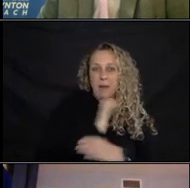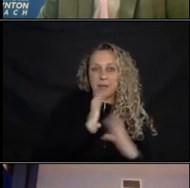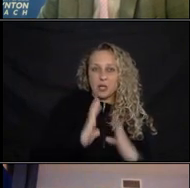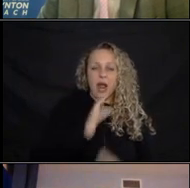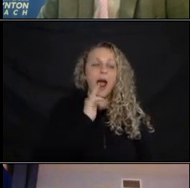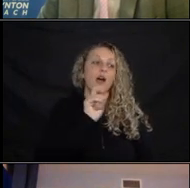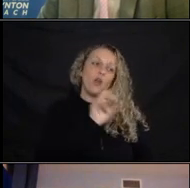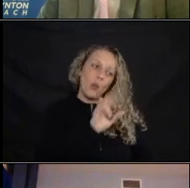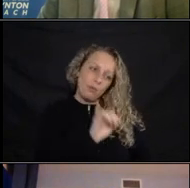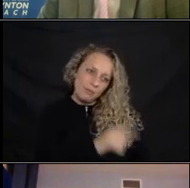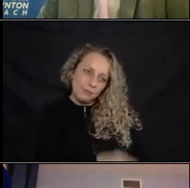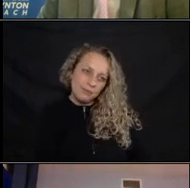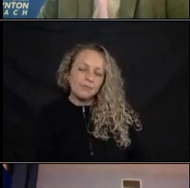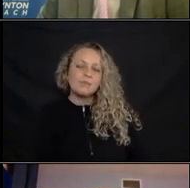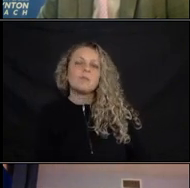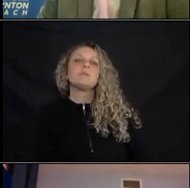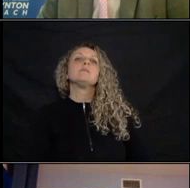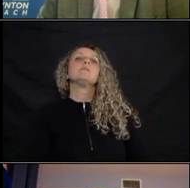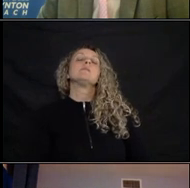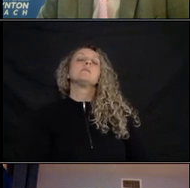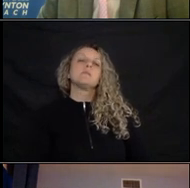Lori.